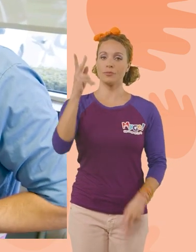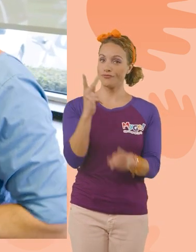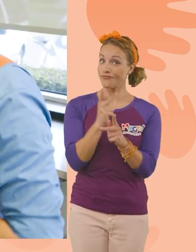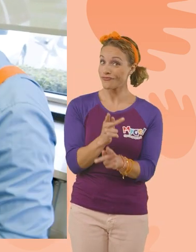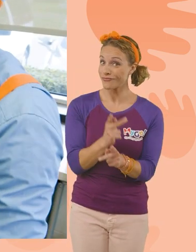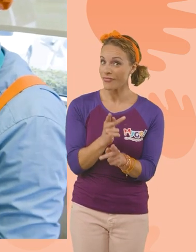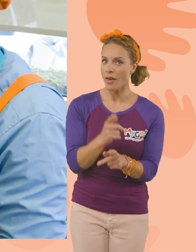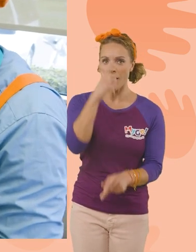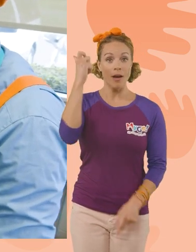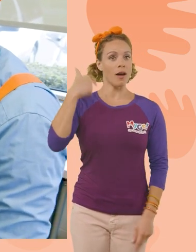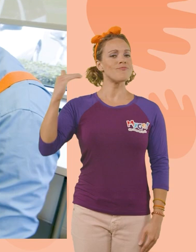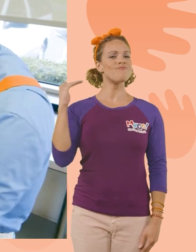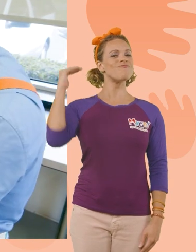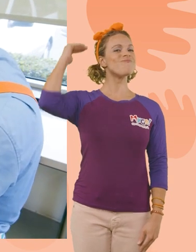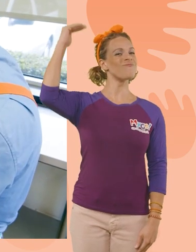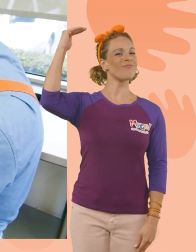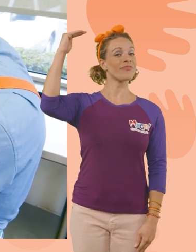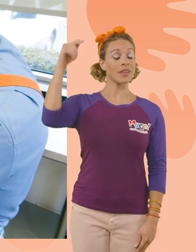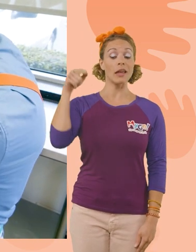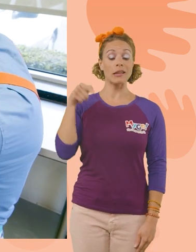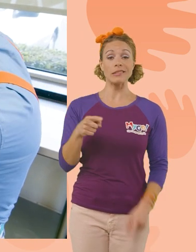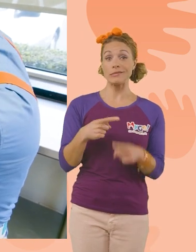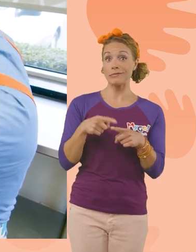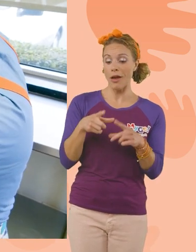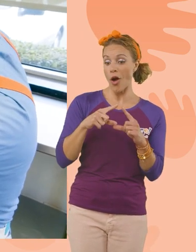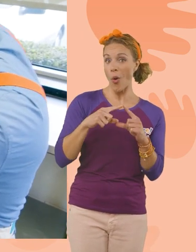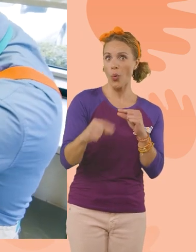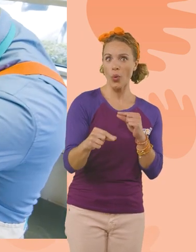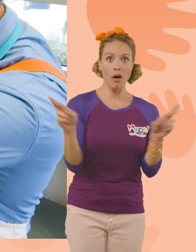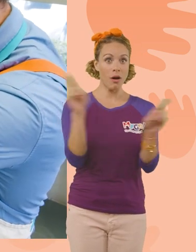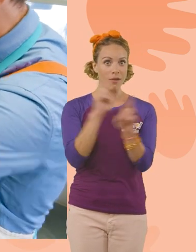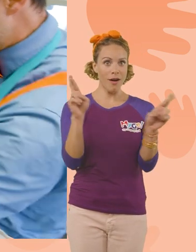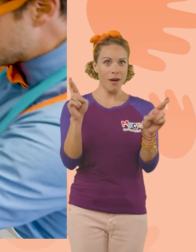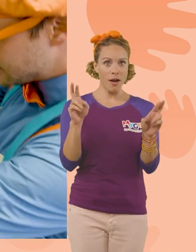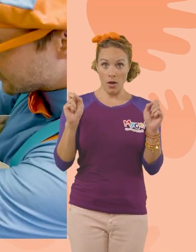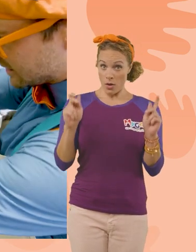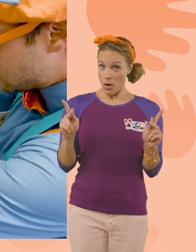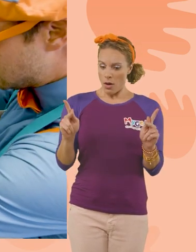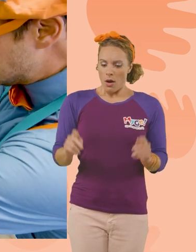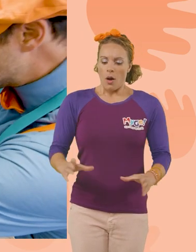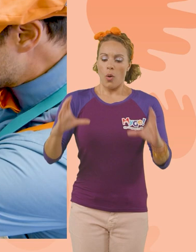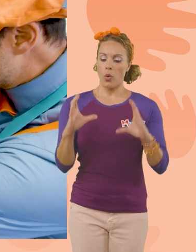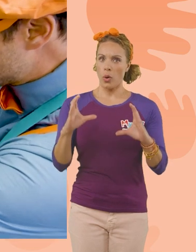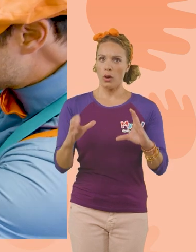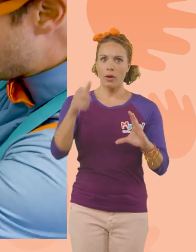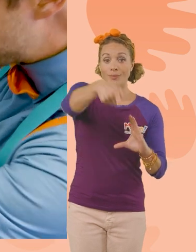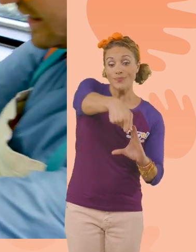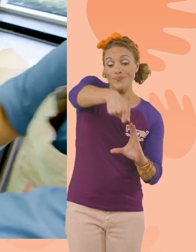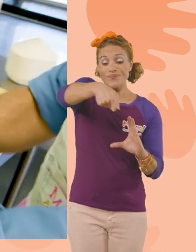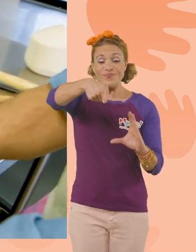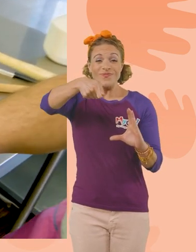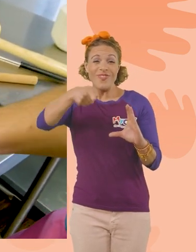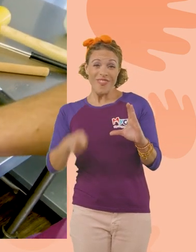be very careful because I'm a grown-up with this knife. Ready? Okay, here we go.